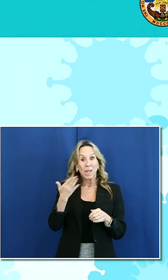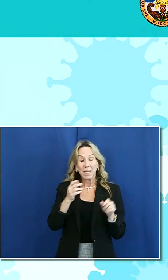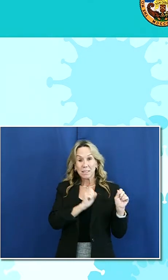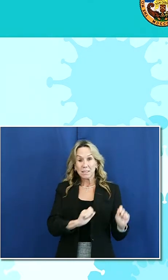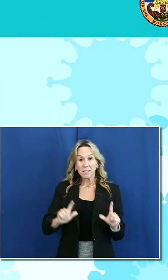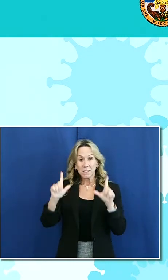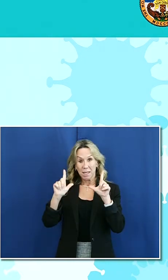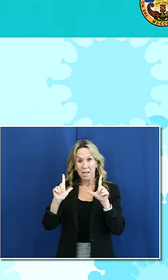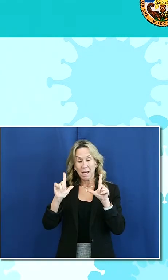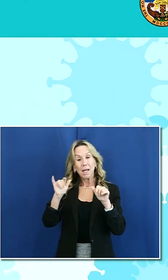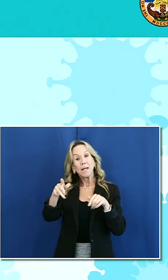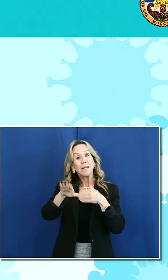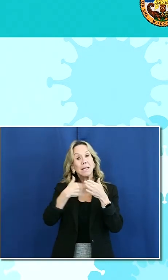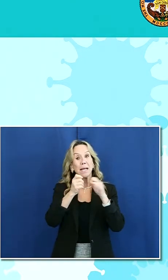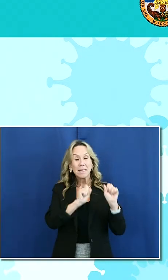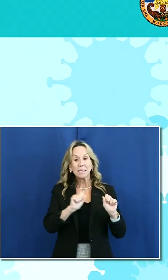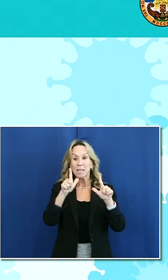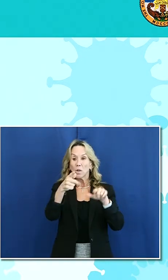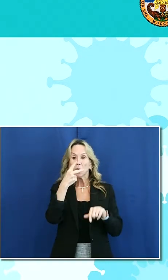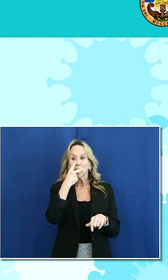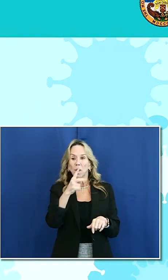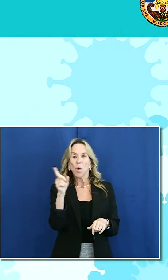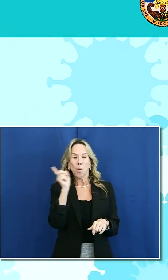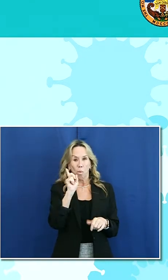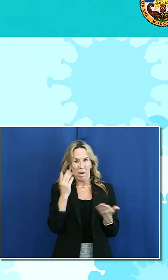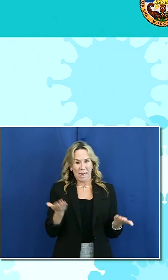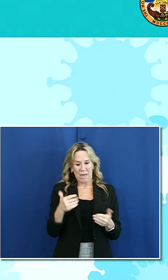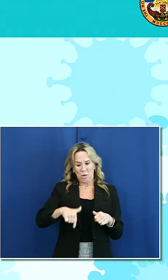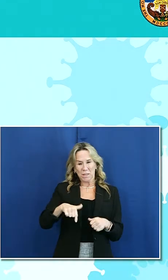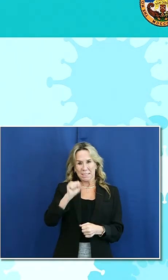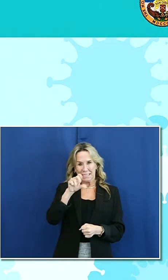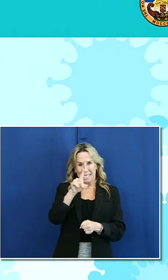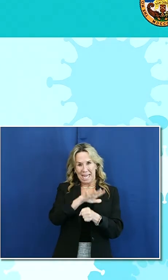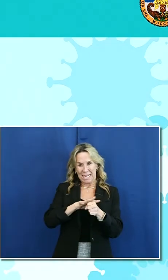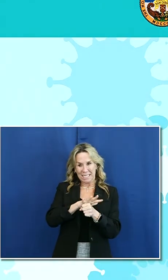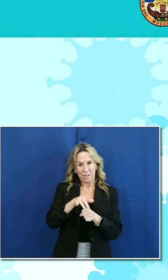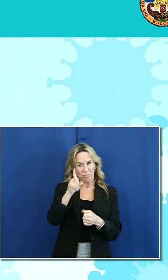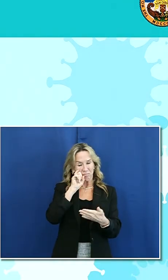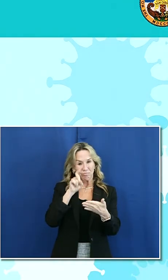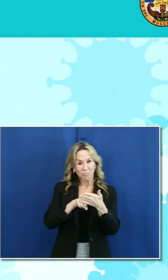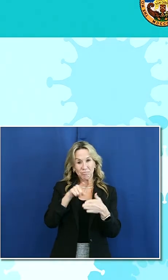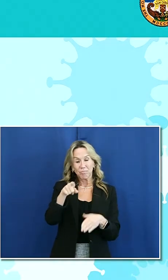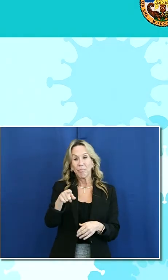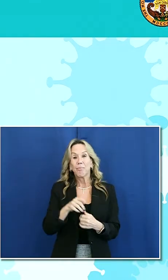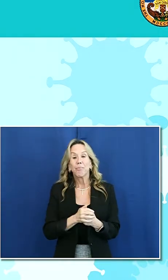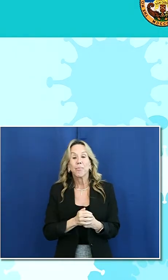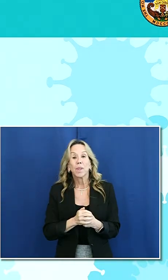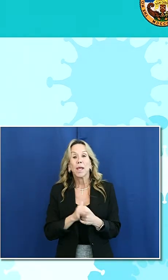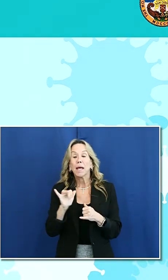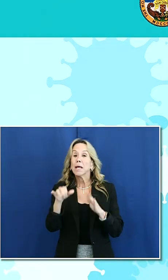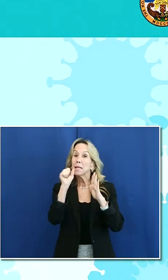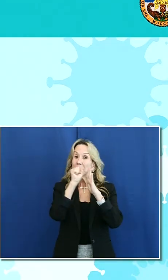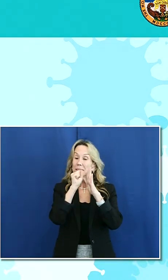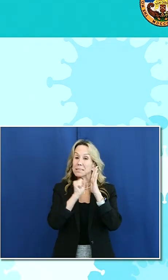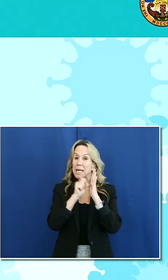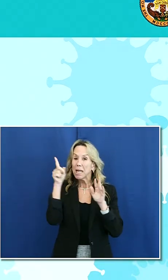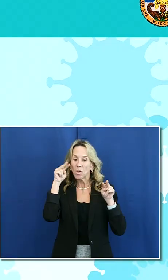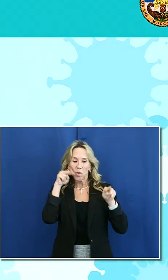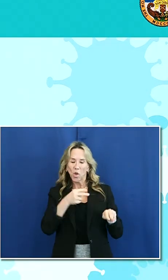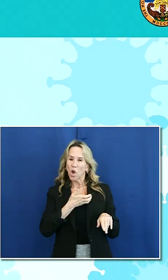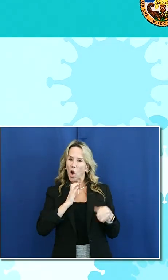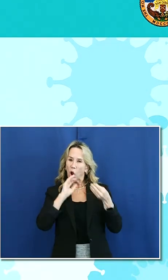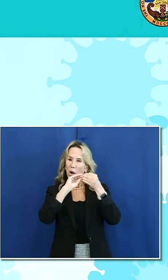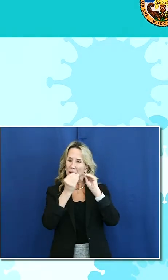this shows where the results are for San Diego. So when the state calculated our metrics